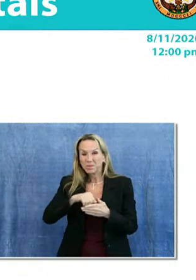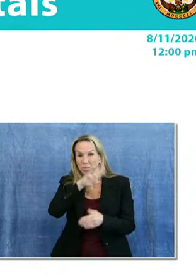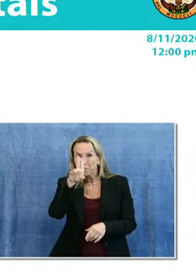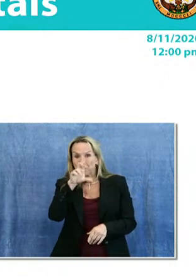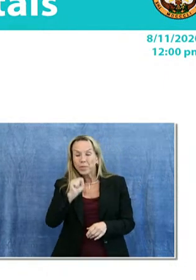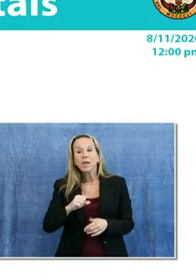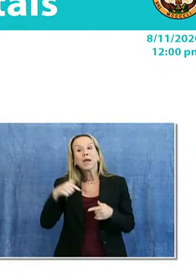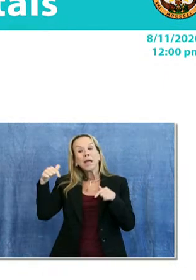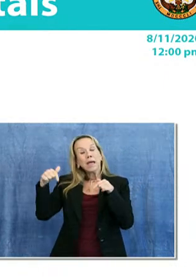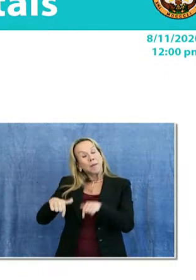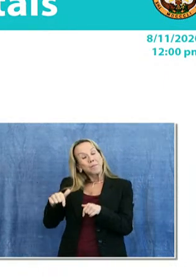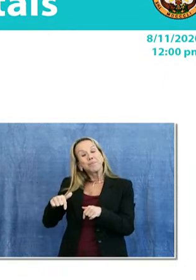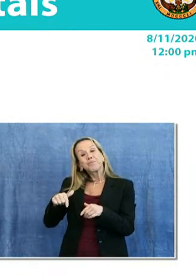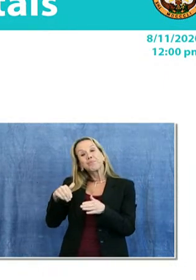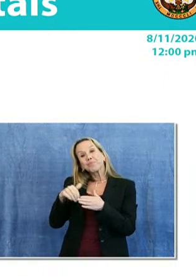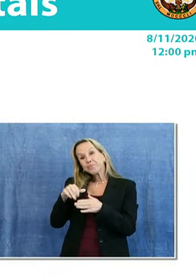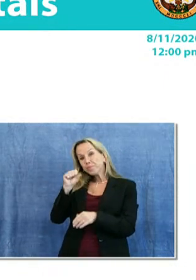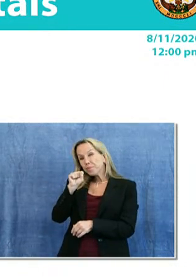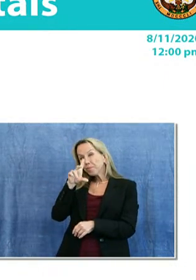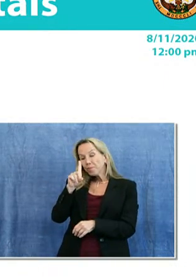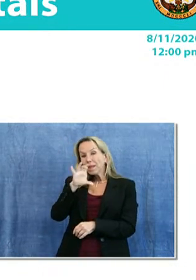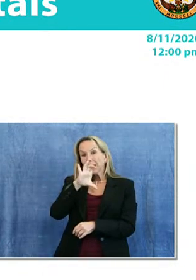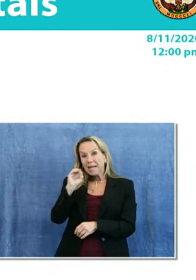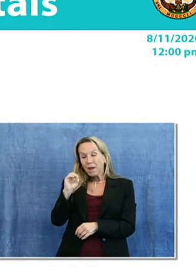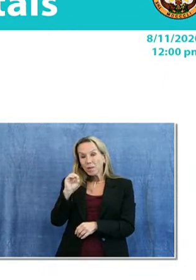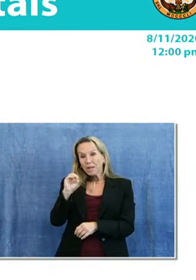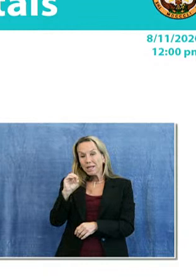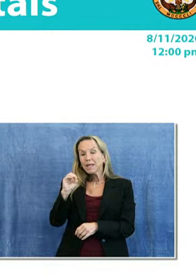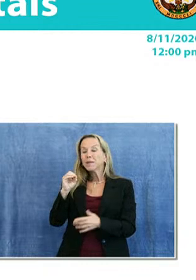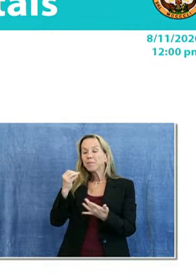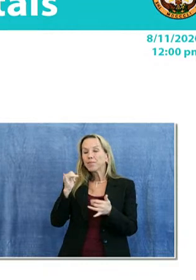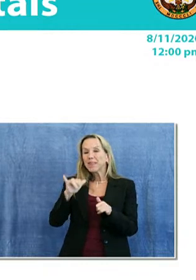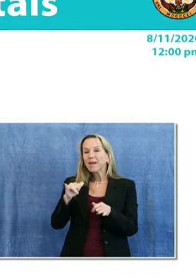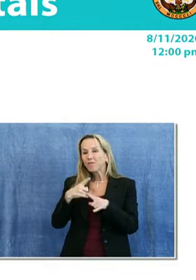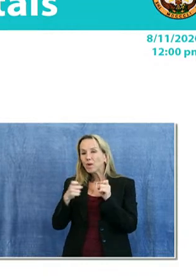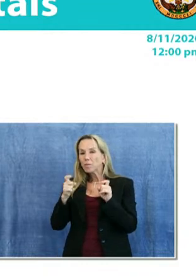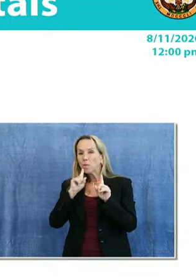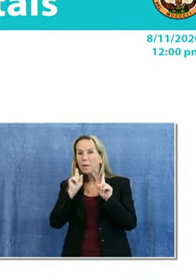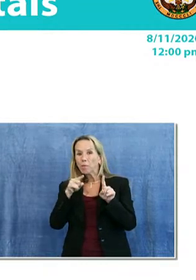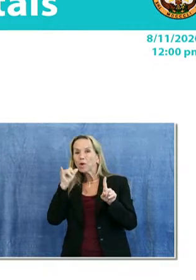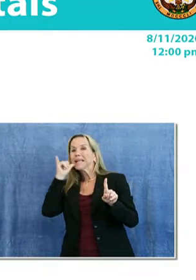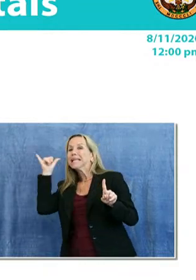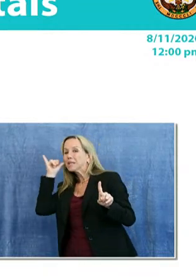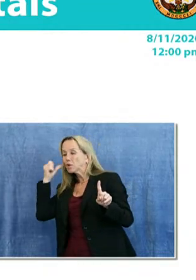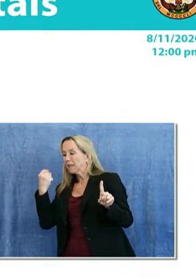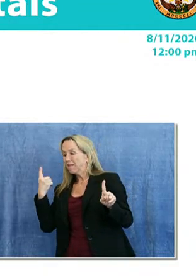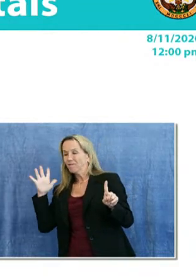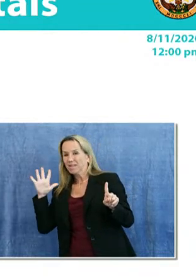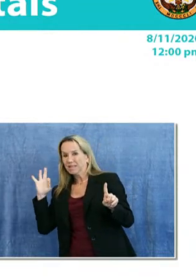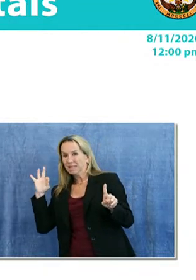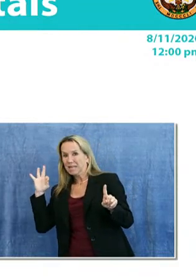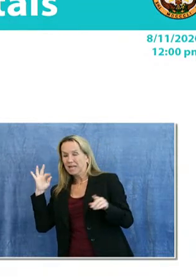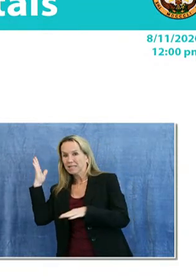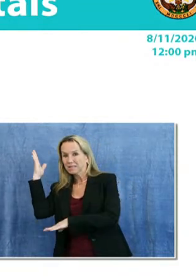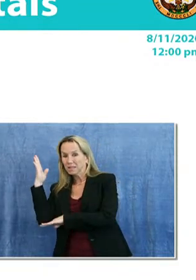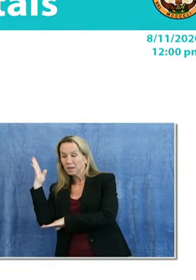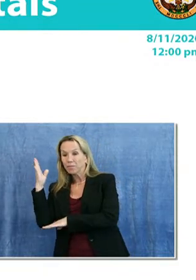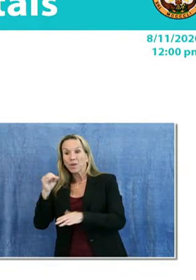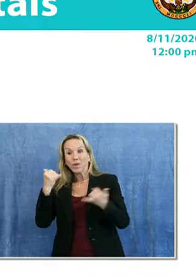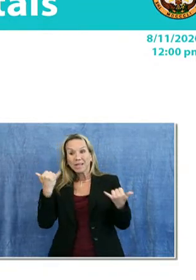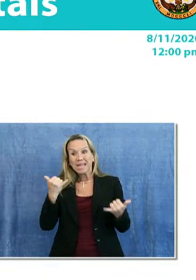statistics in San Diego County are from reports as of 11:59 yesterday. Today, there is a total of